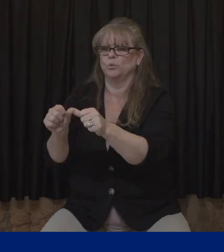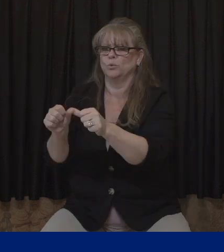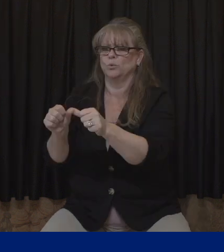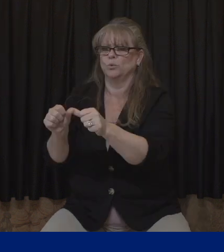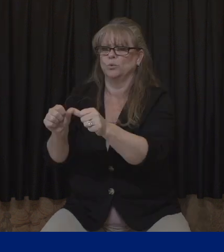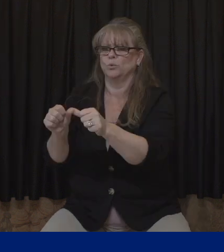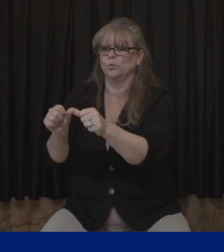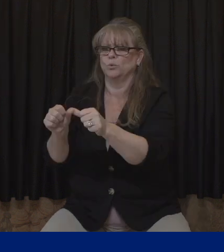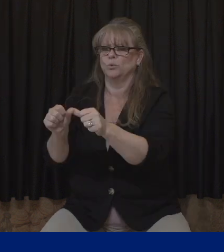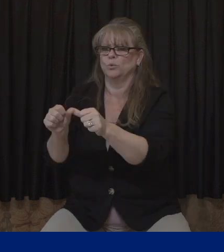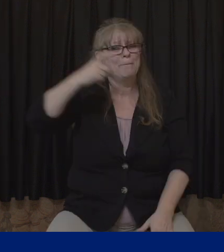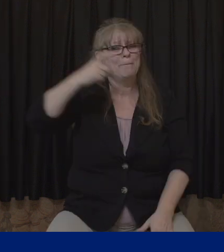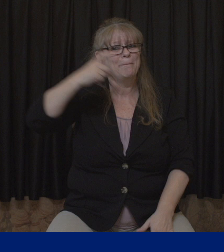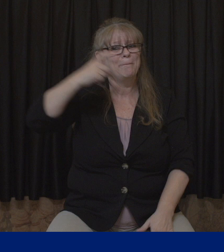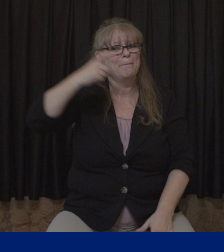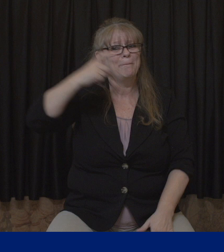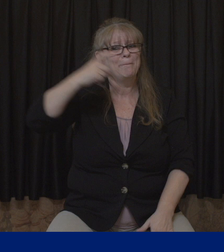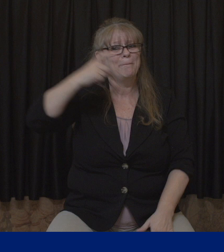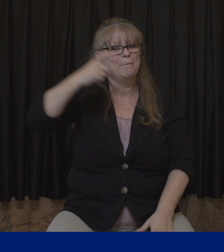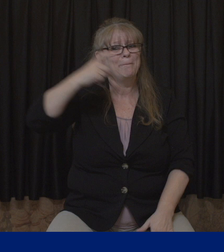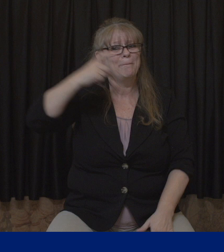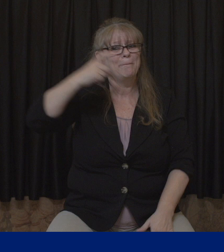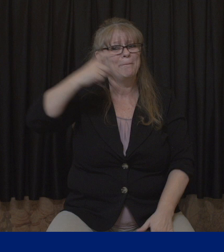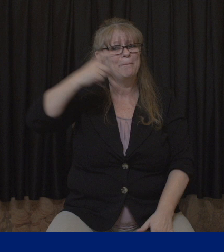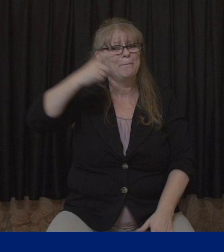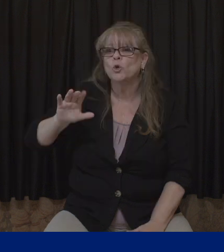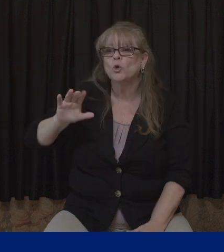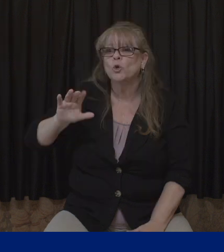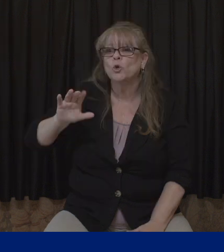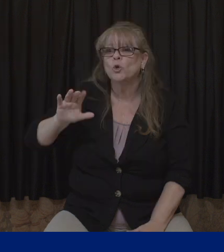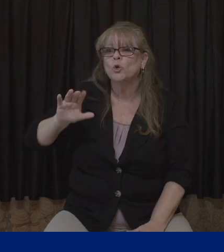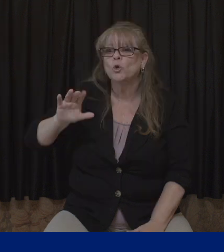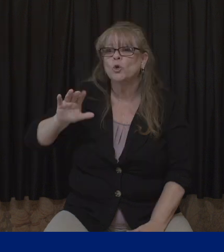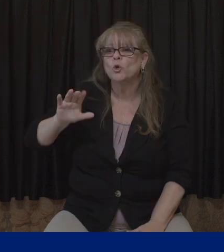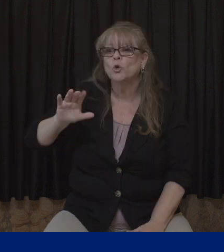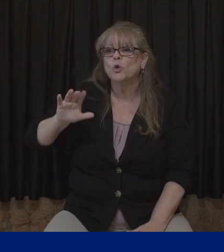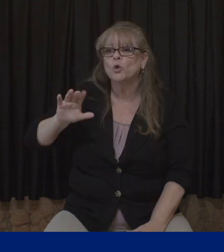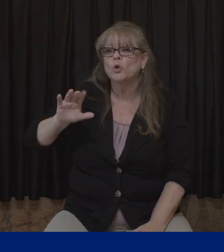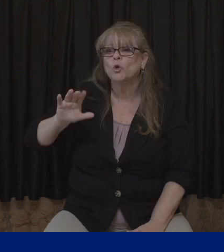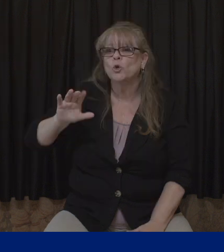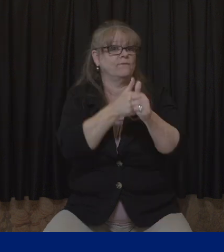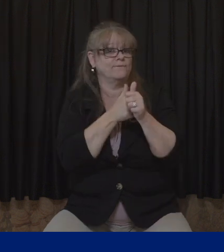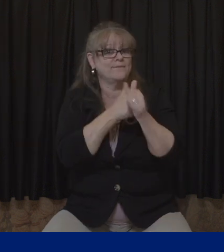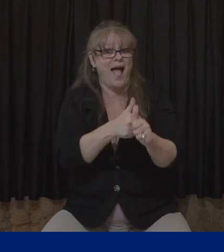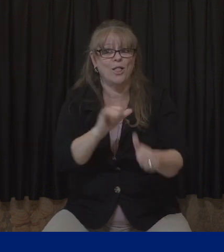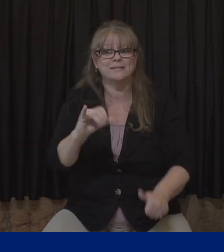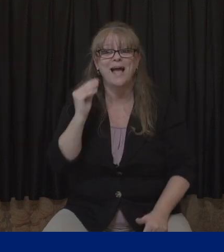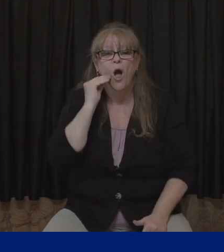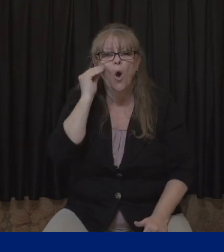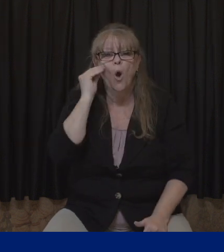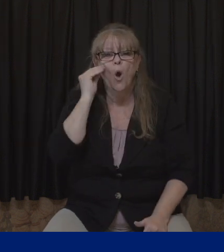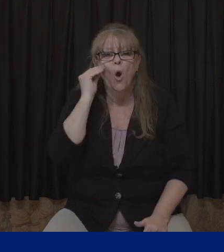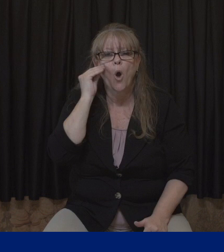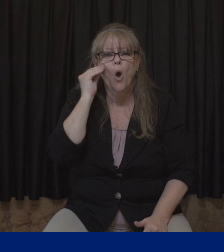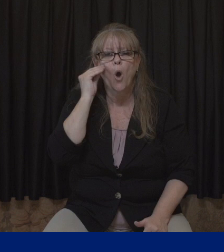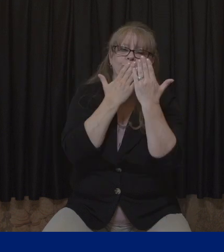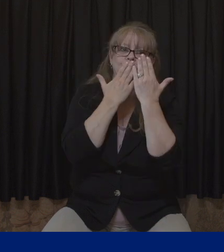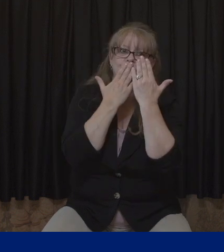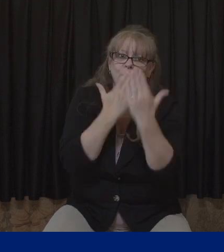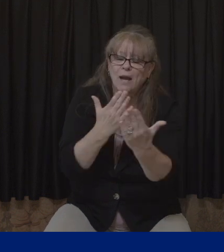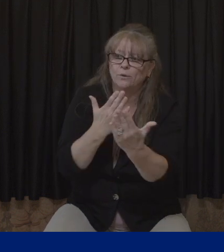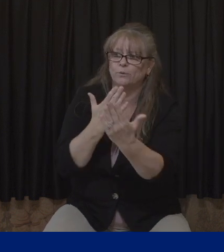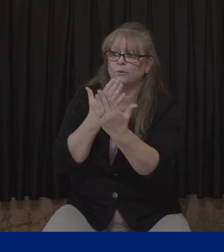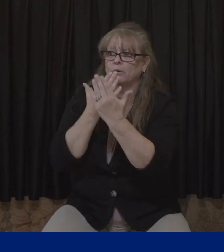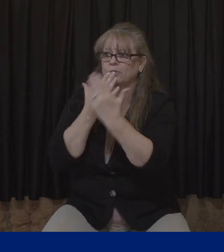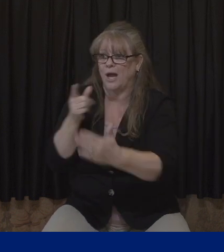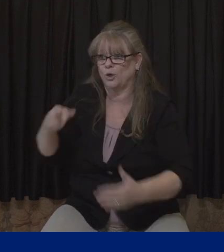The job you did was amazing, being able to put up with and comply with that stay-at-home piece for so long. Thank you. Your success is the